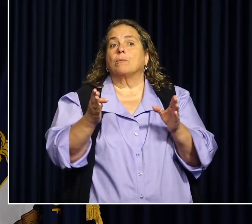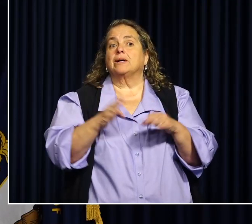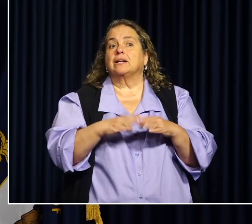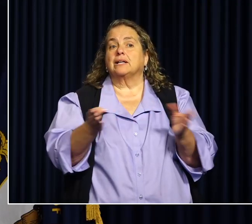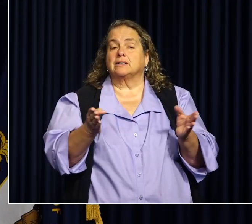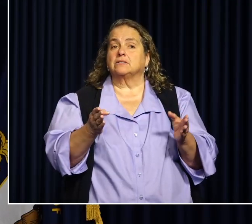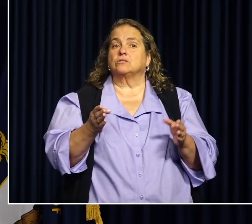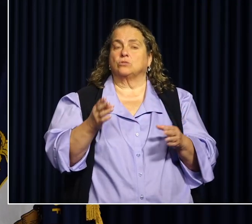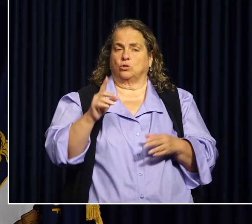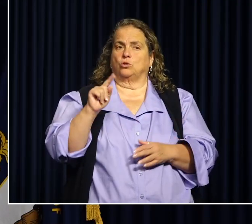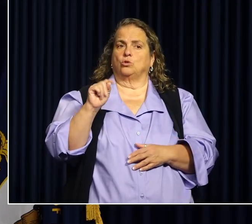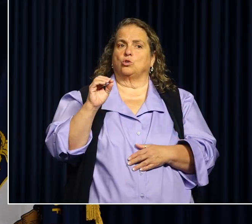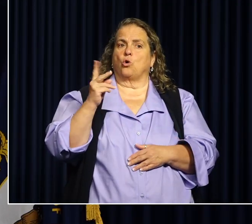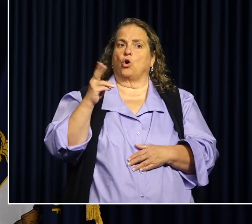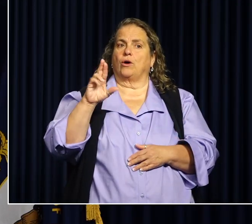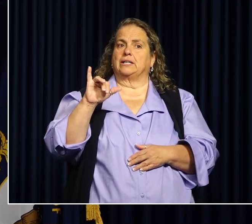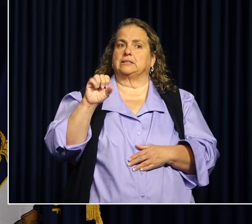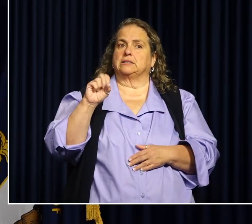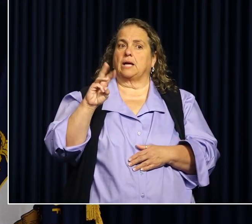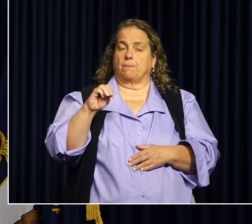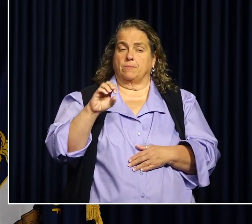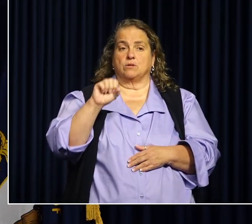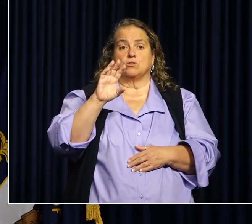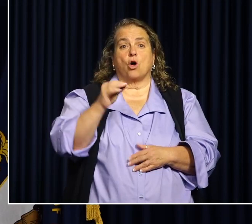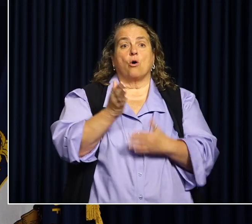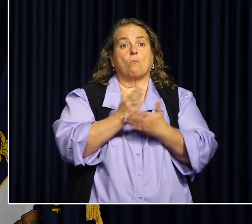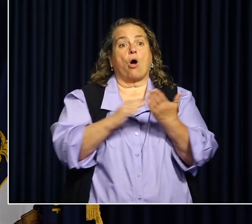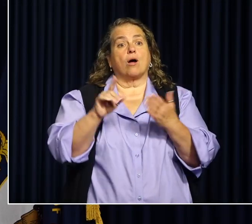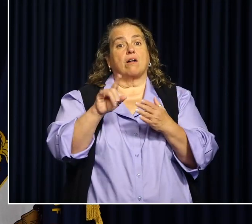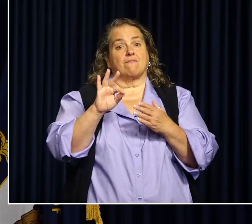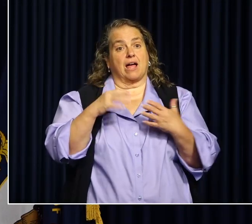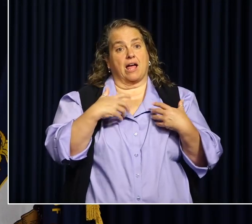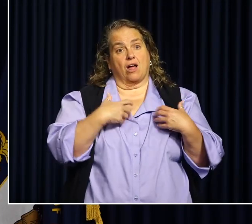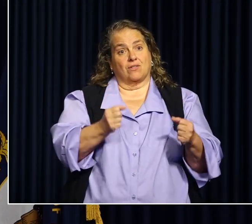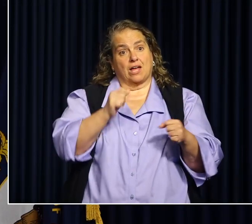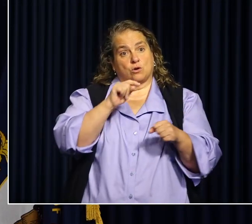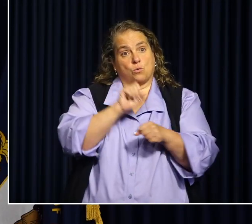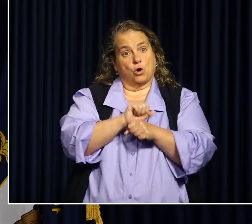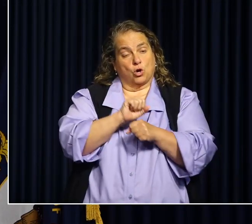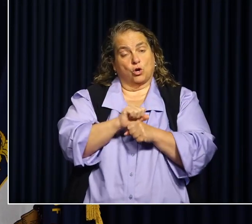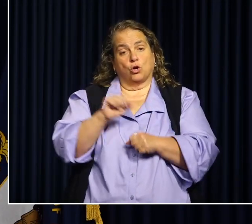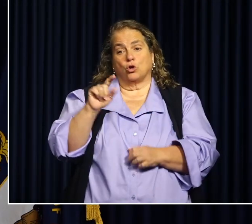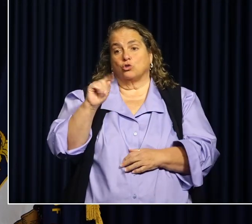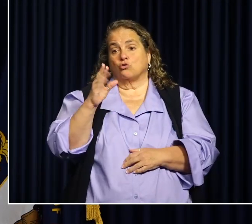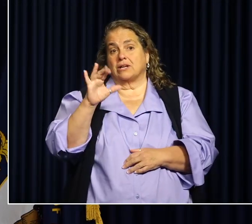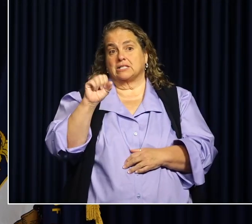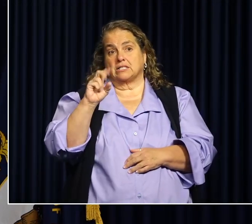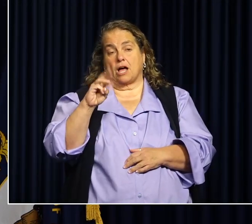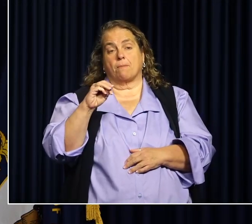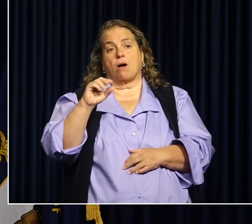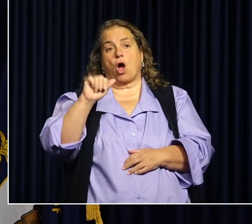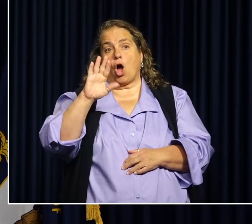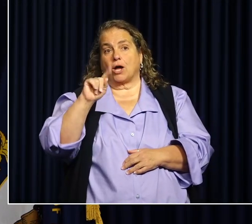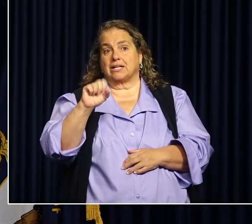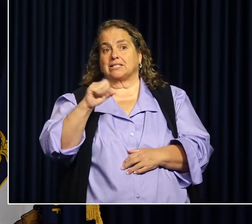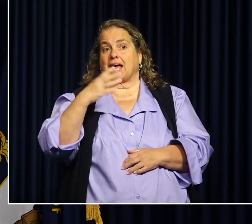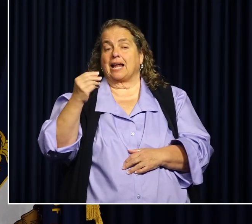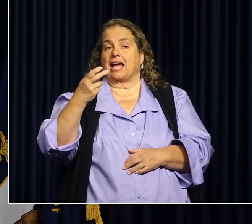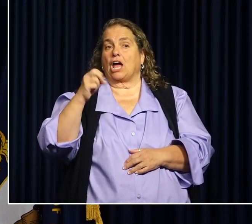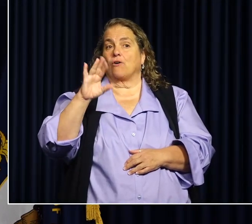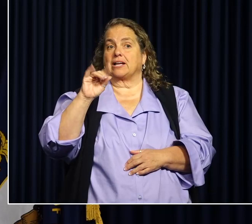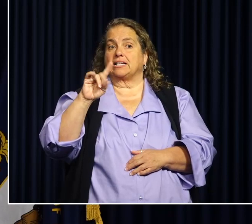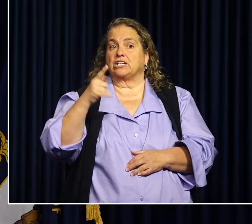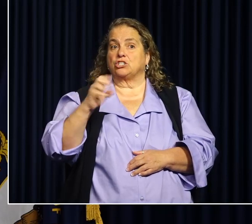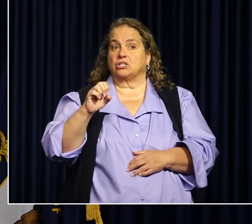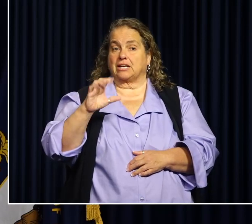is tourism. So as part of Healthy at Work, the Tourism, Arts, and Heritage Cabinet will reopen tourism in an effort